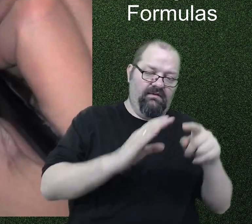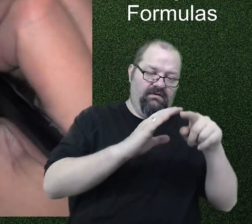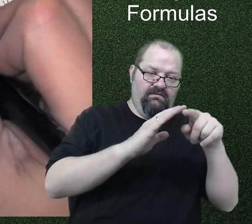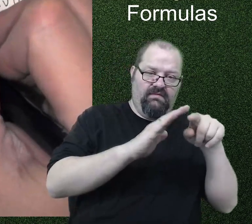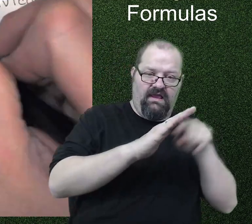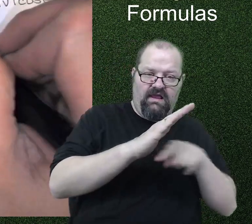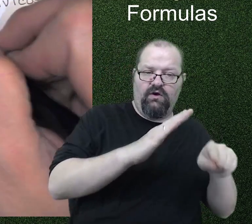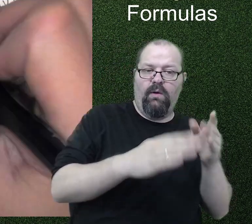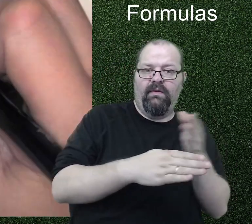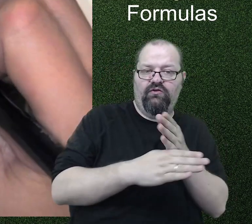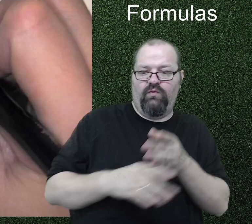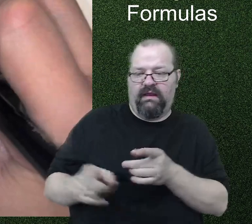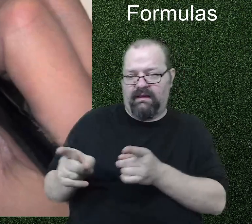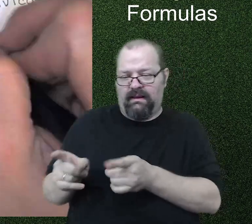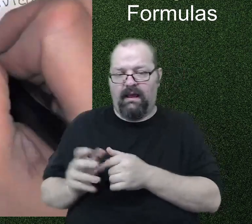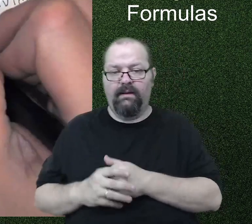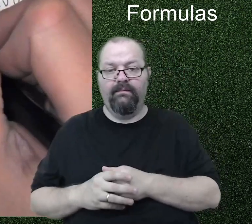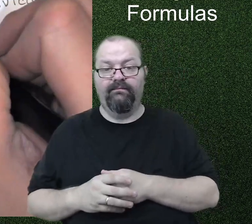vector v,